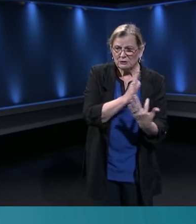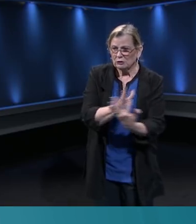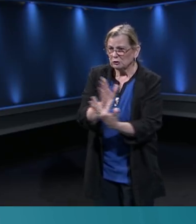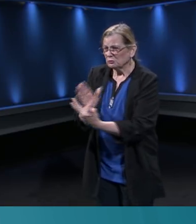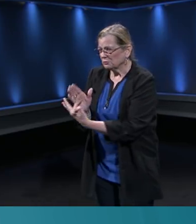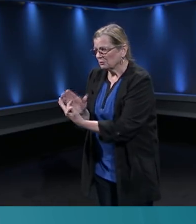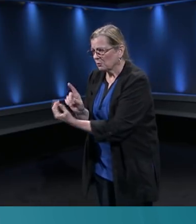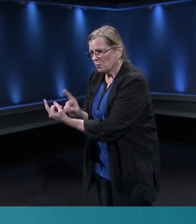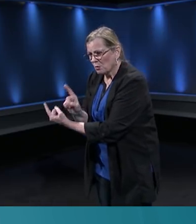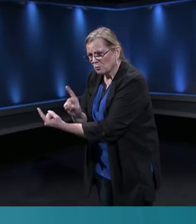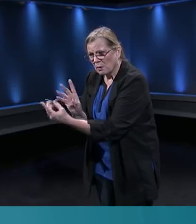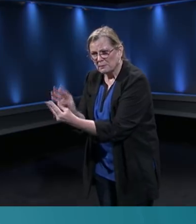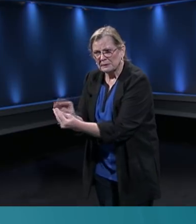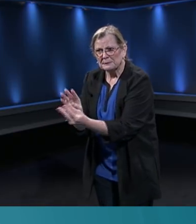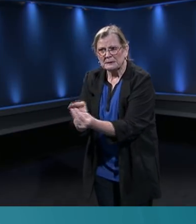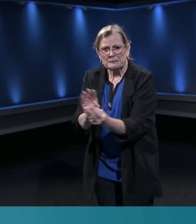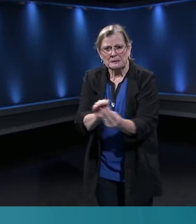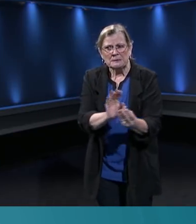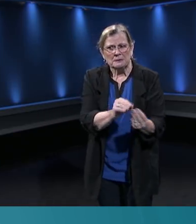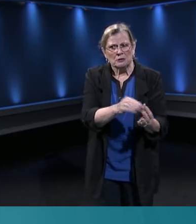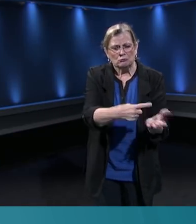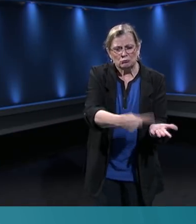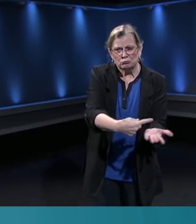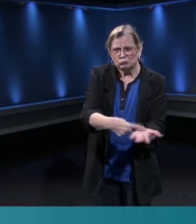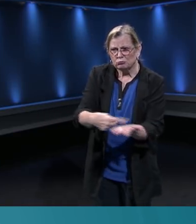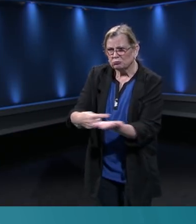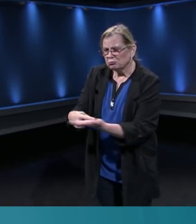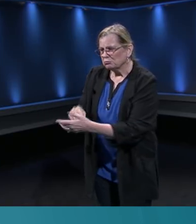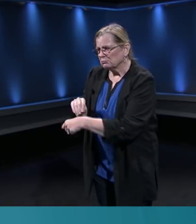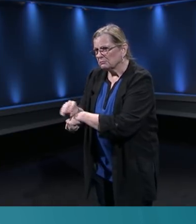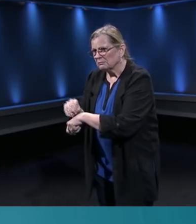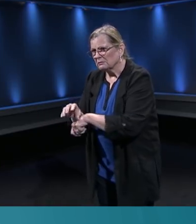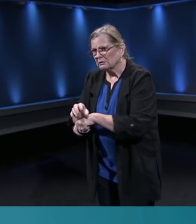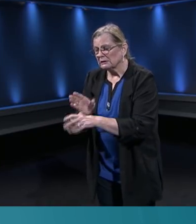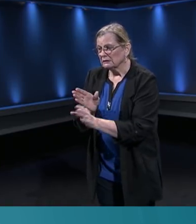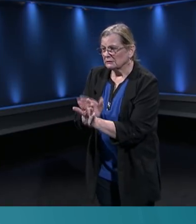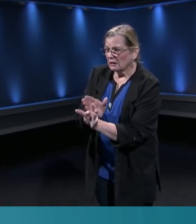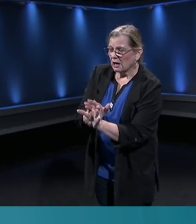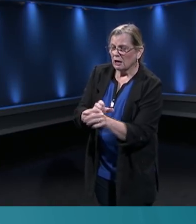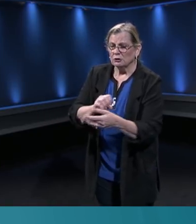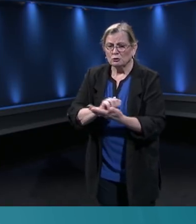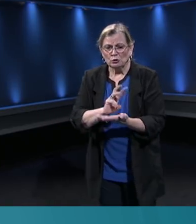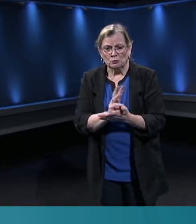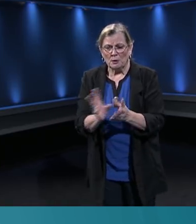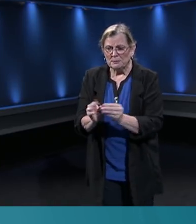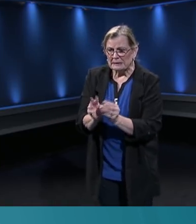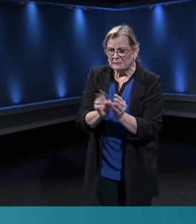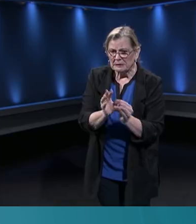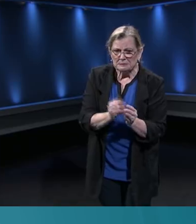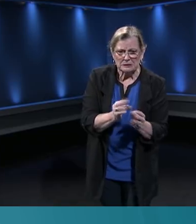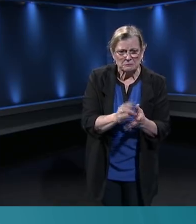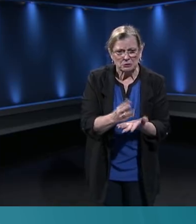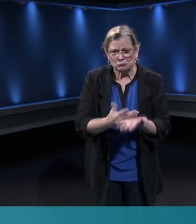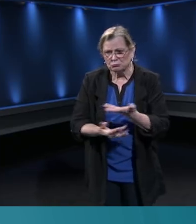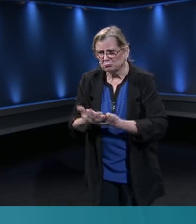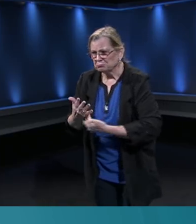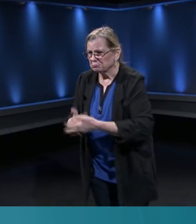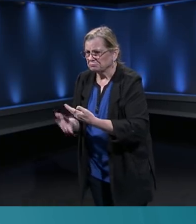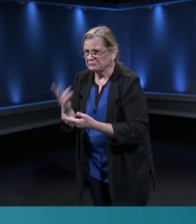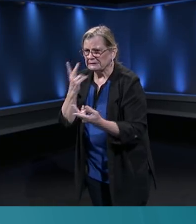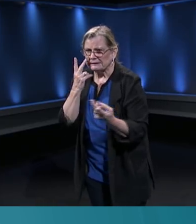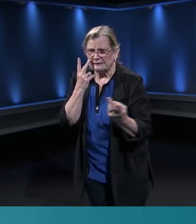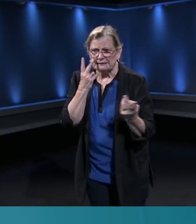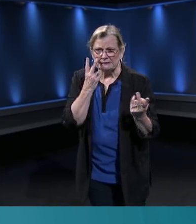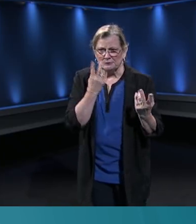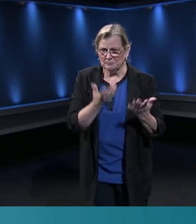with clinicians, typically a social worker or psychologist. And whereas the Tier 1 social emotional learning is instructional